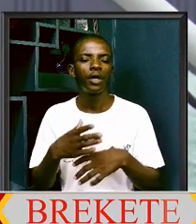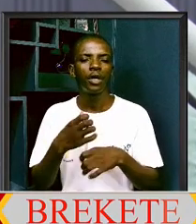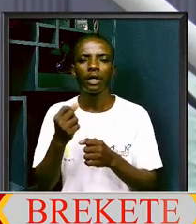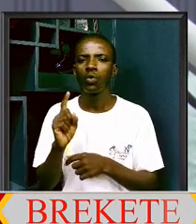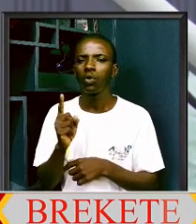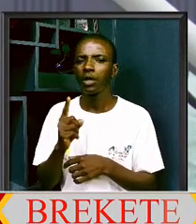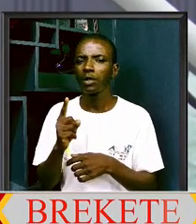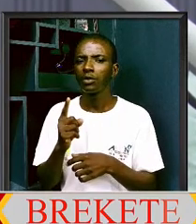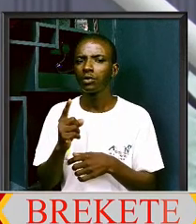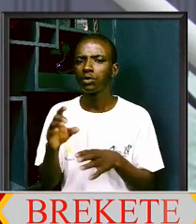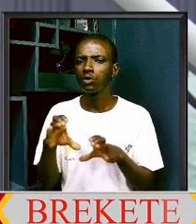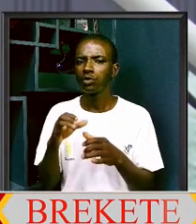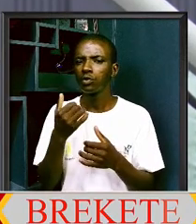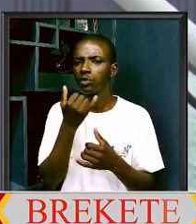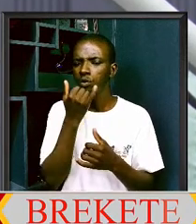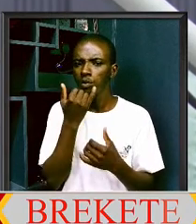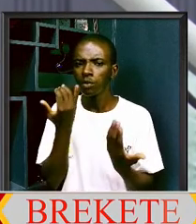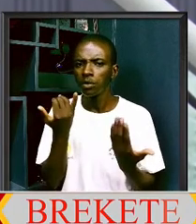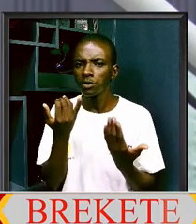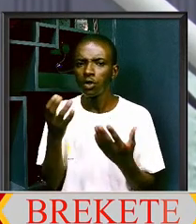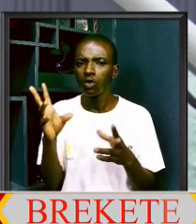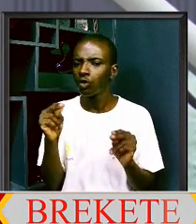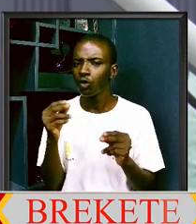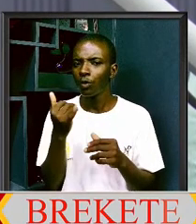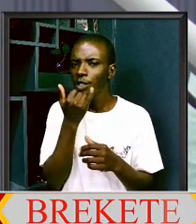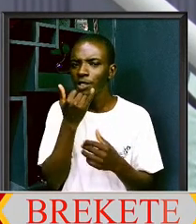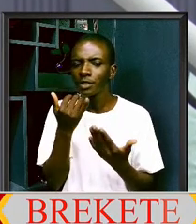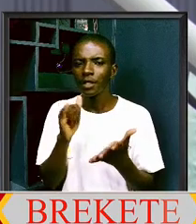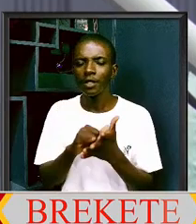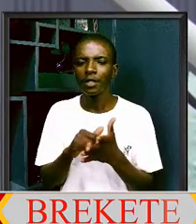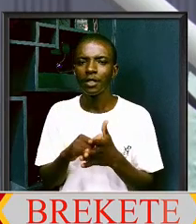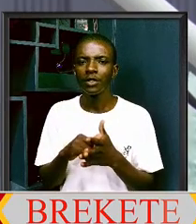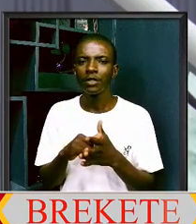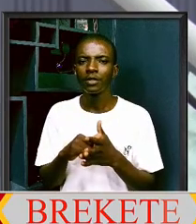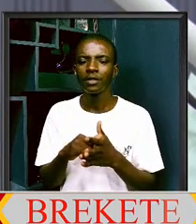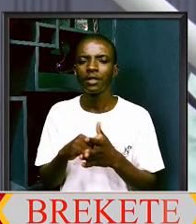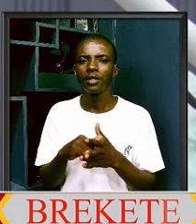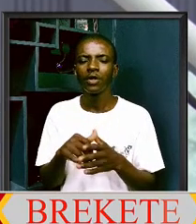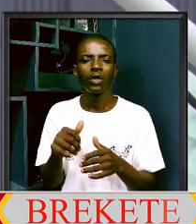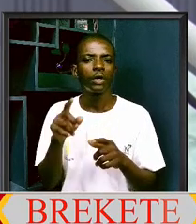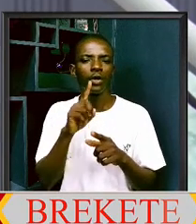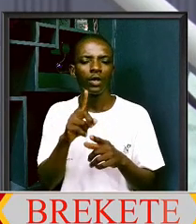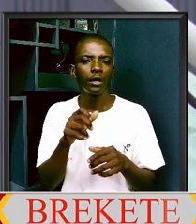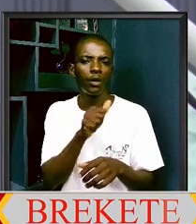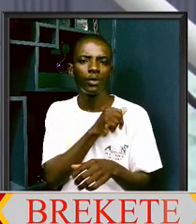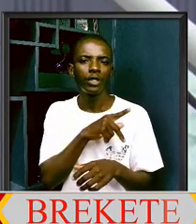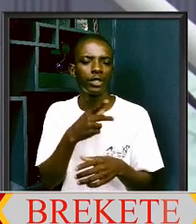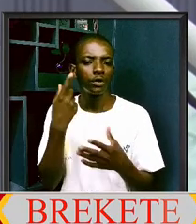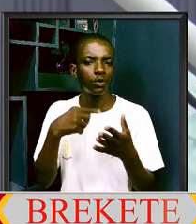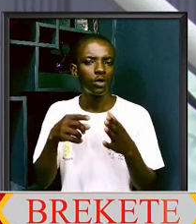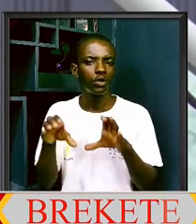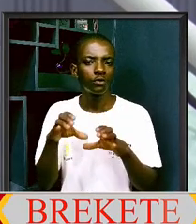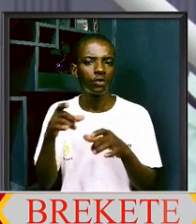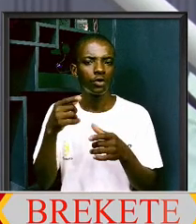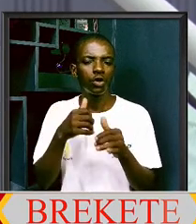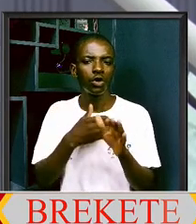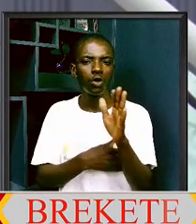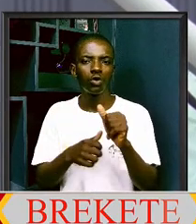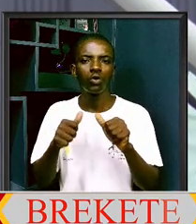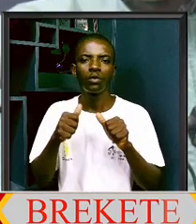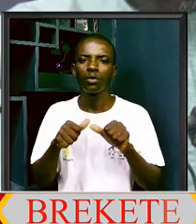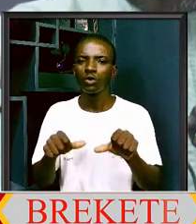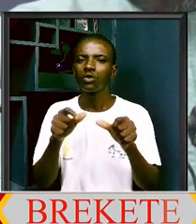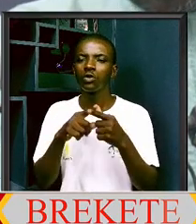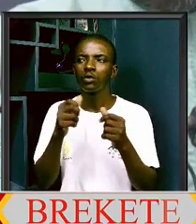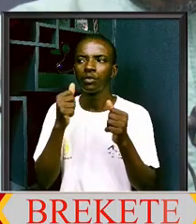you get where I do mistake is any mistake we really appreciate what you are doing for continue